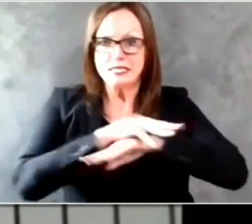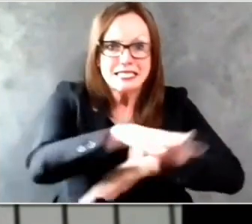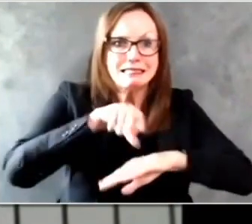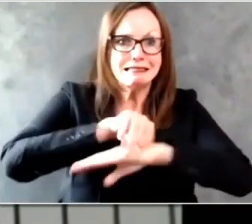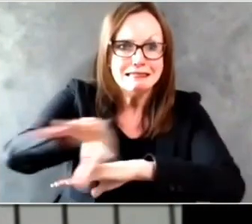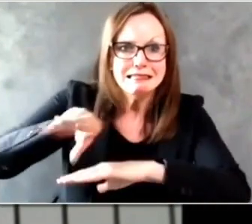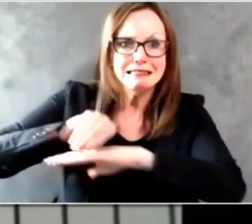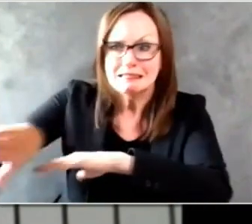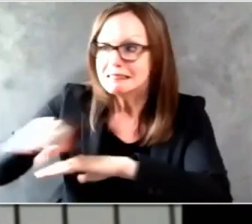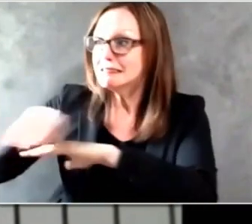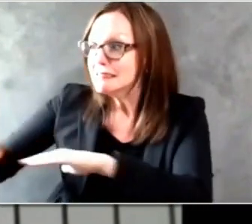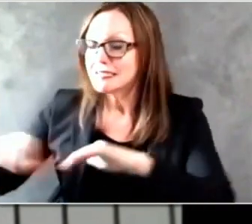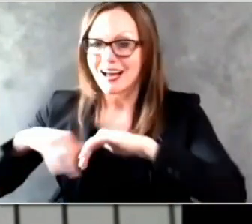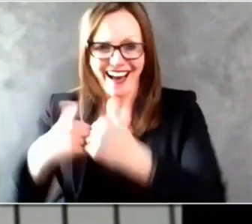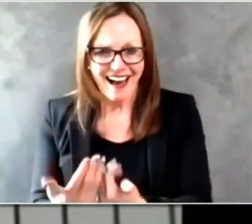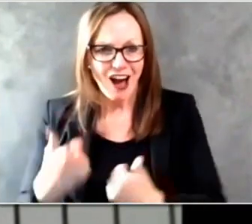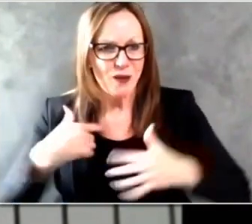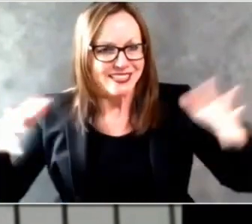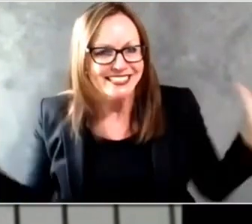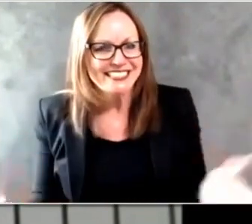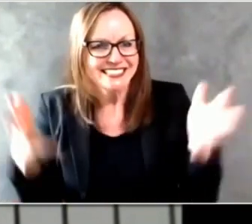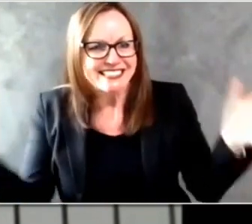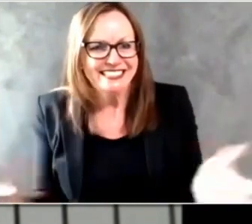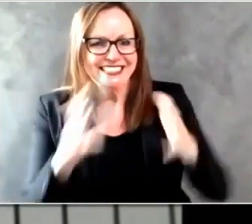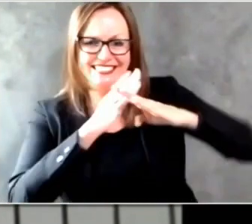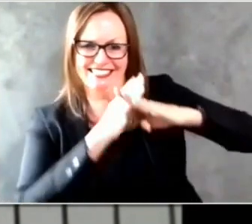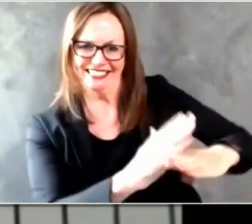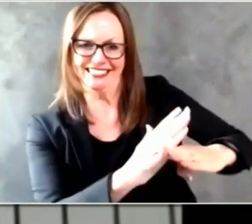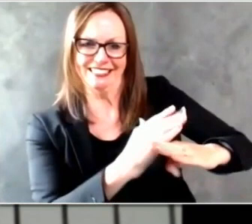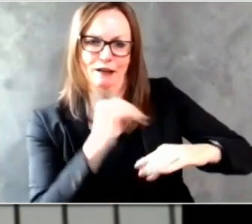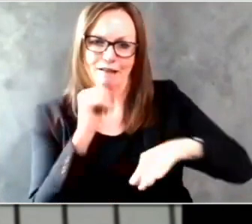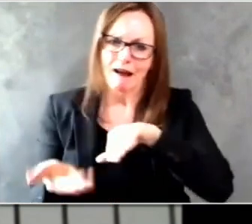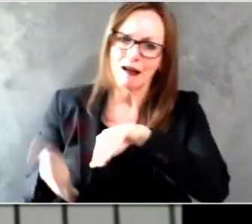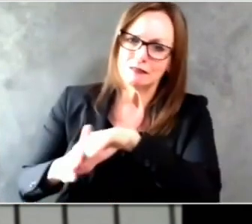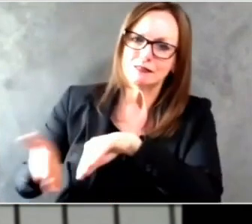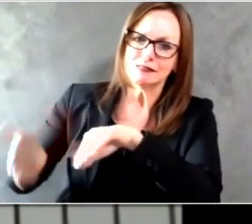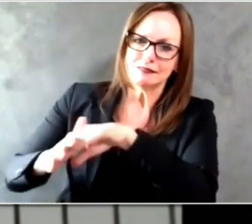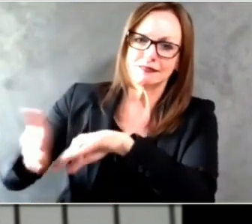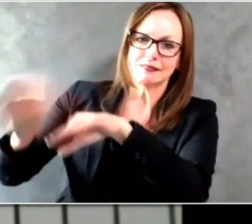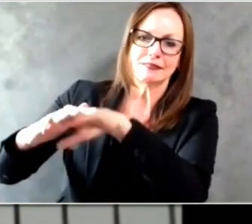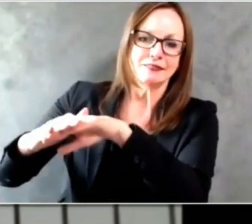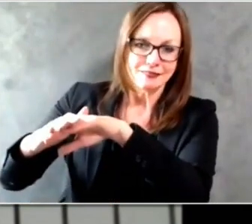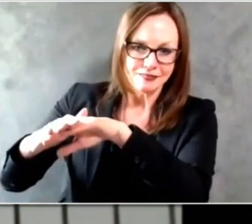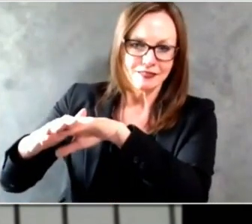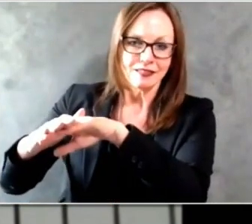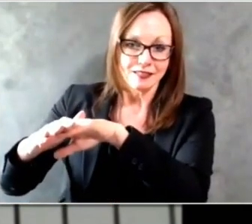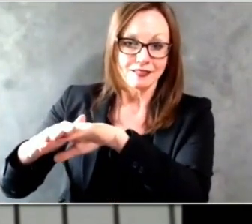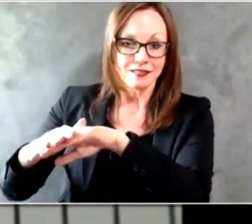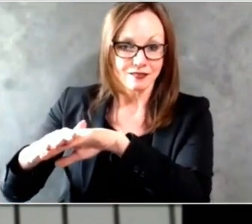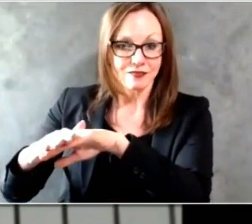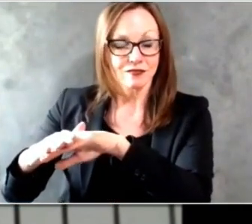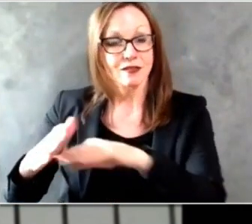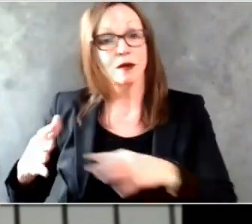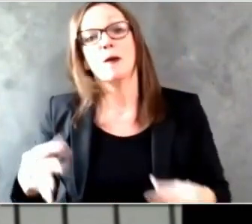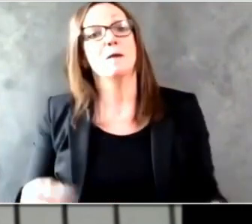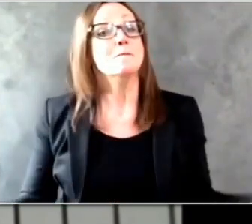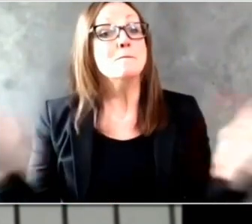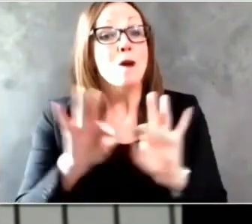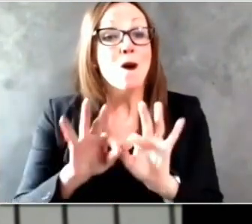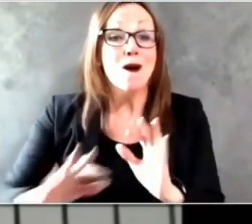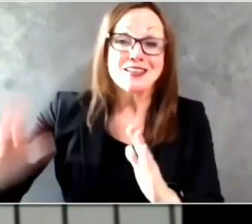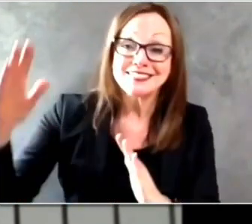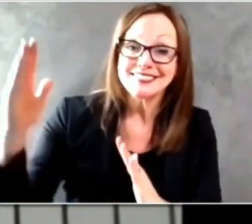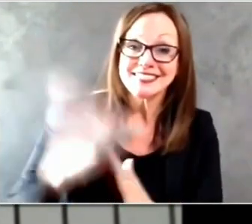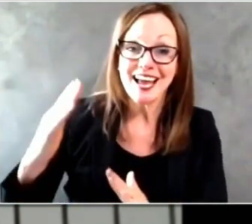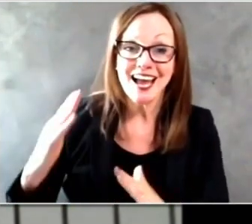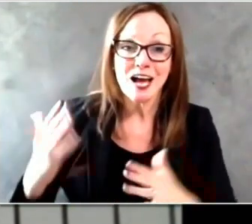to encourage people, to physically distance and wear their cloth face coverings. And honestly,